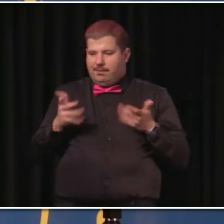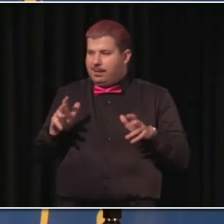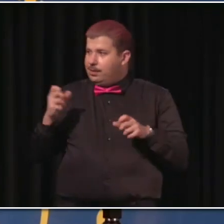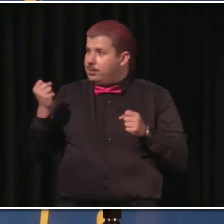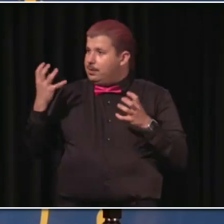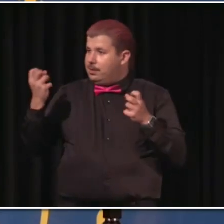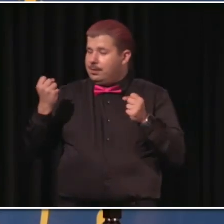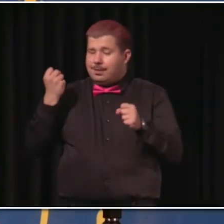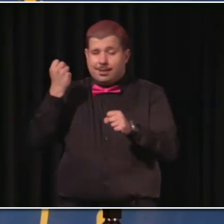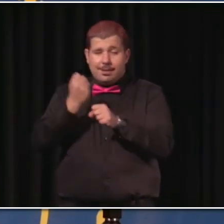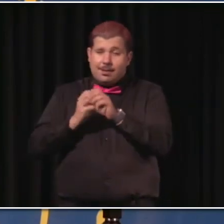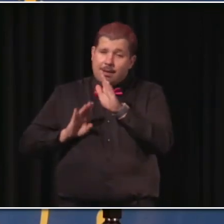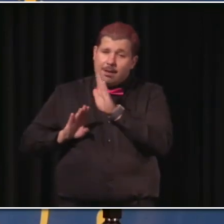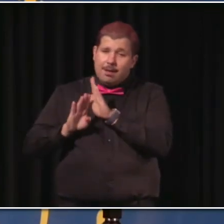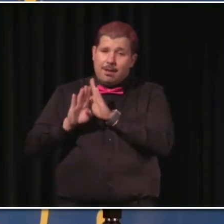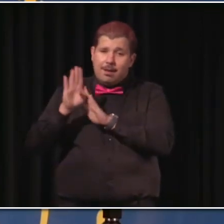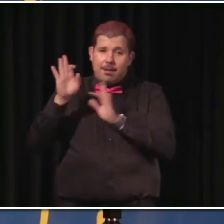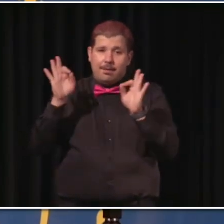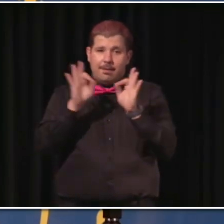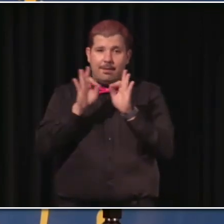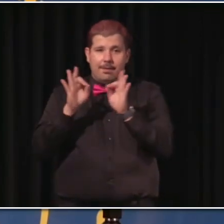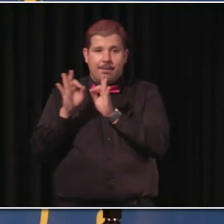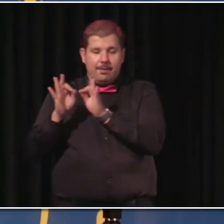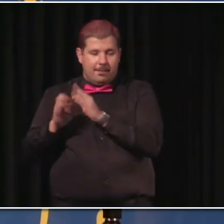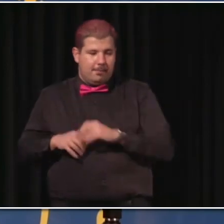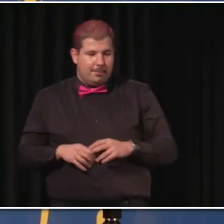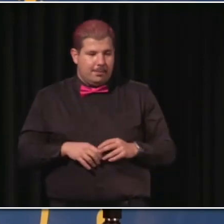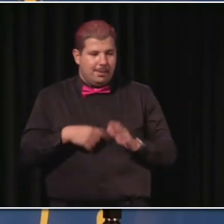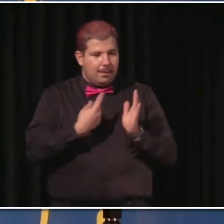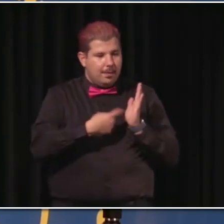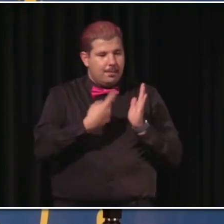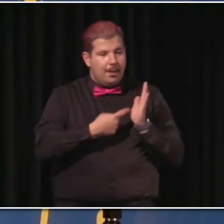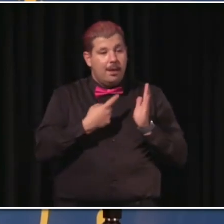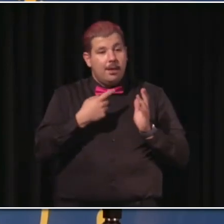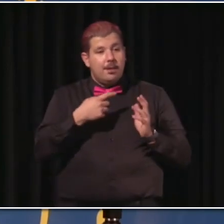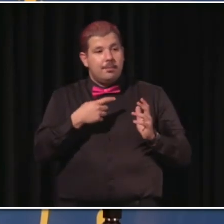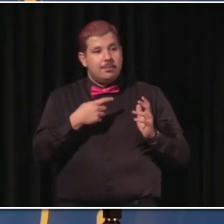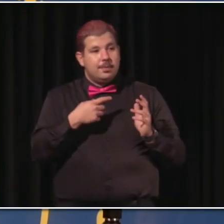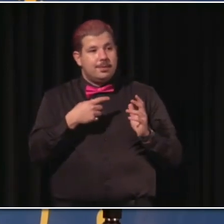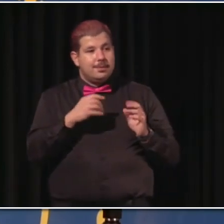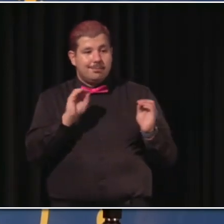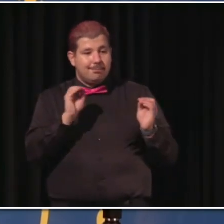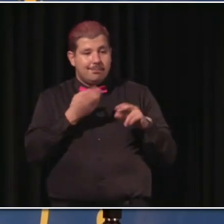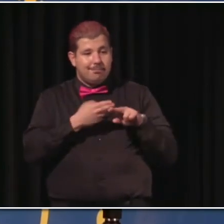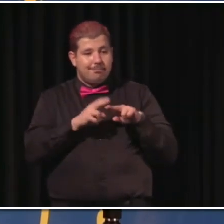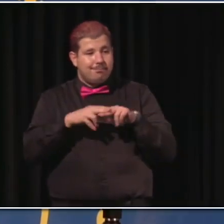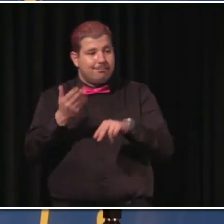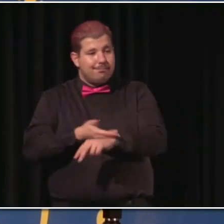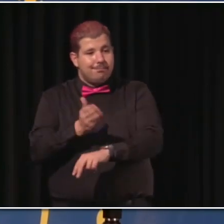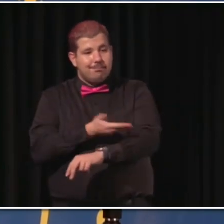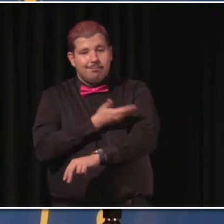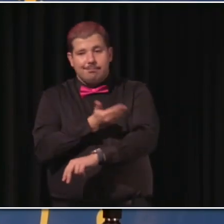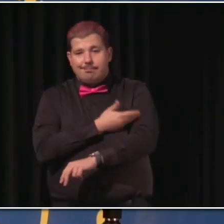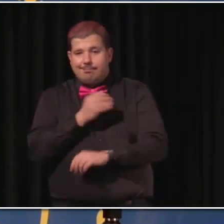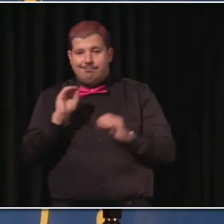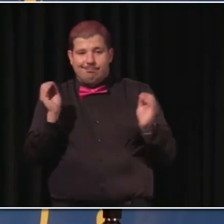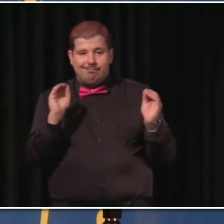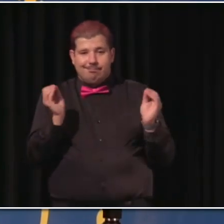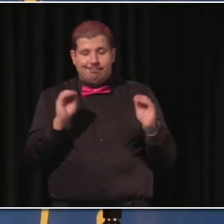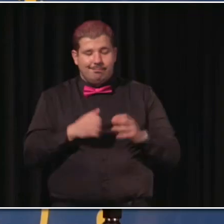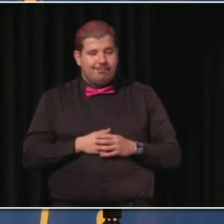of soaring values, sometimes even without upgrades.